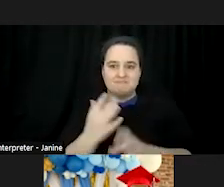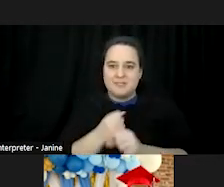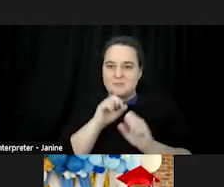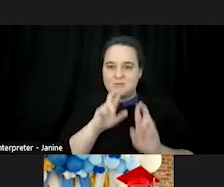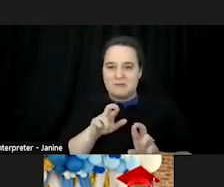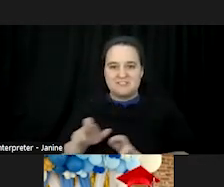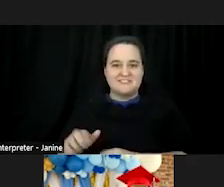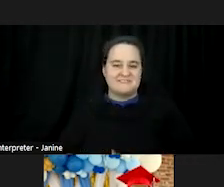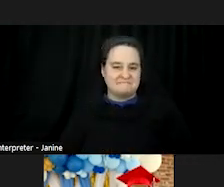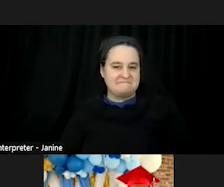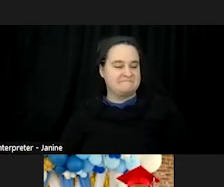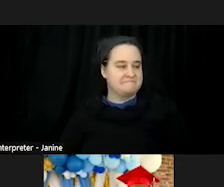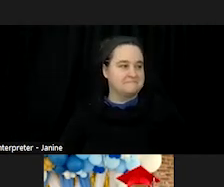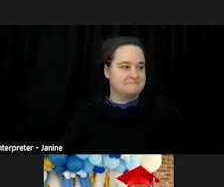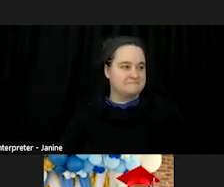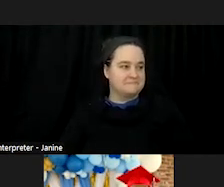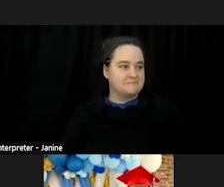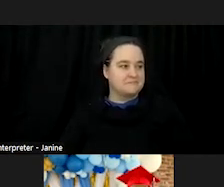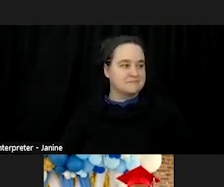responses.